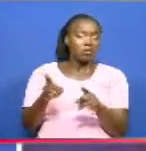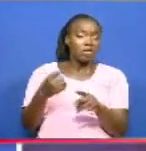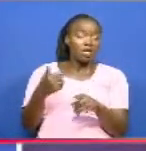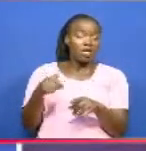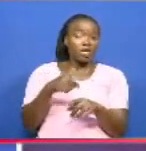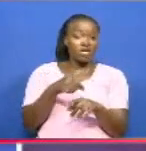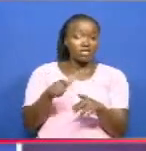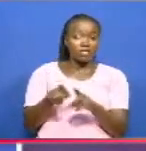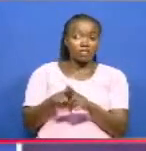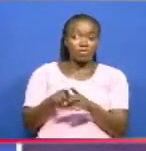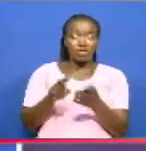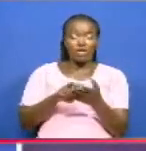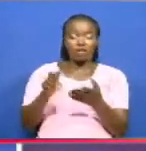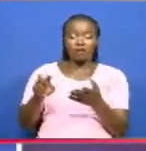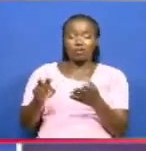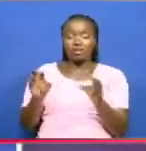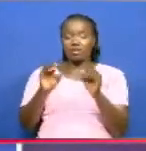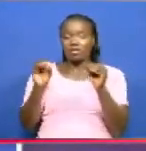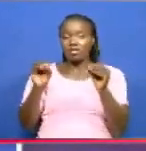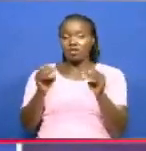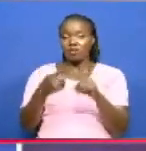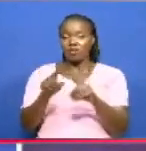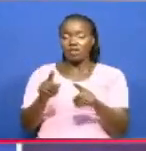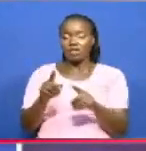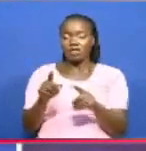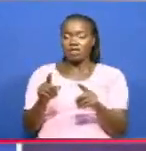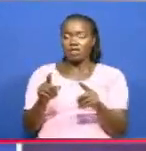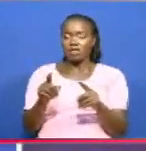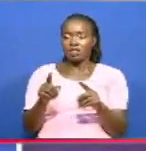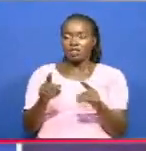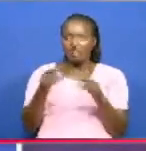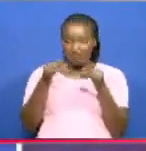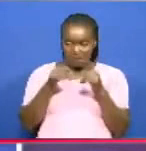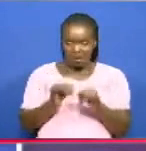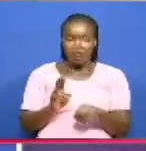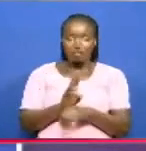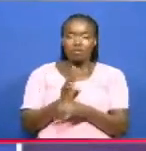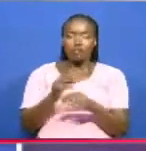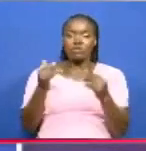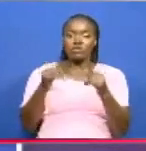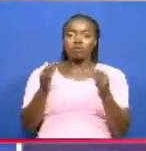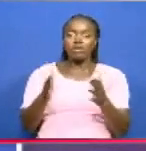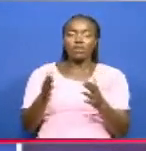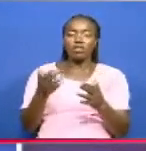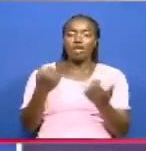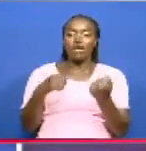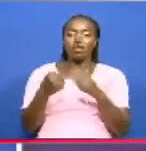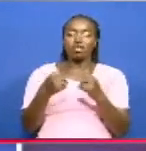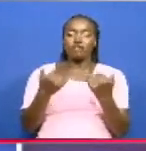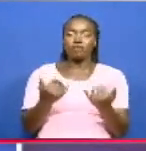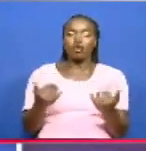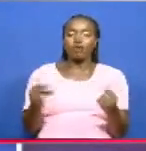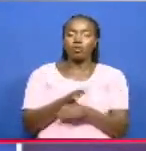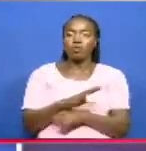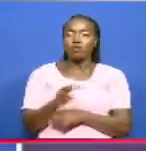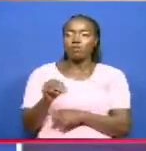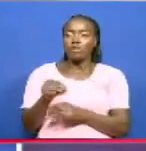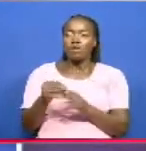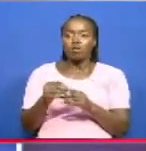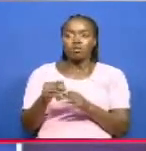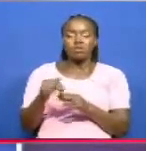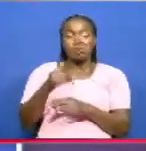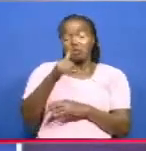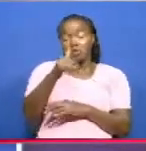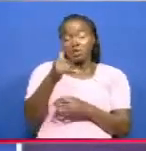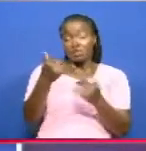a big disadvantage for Kenya. However, we'll try to use the players who are very active right now, most of the abroad-based players. So